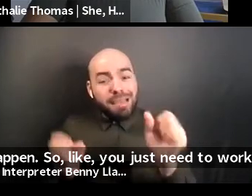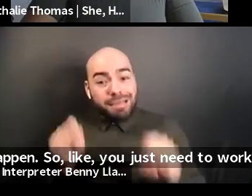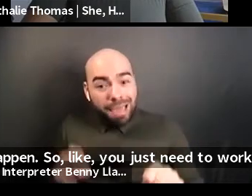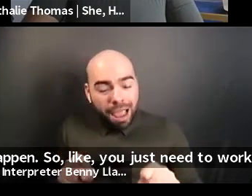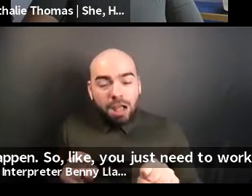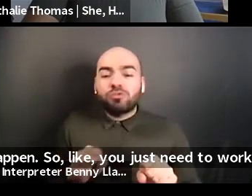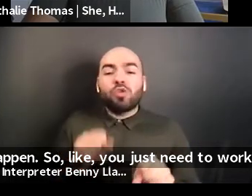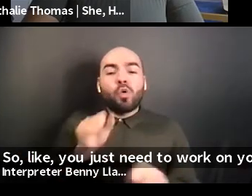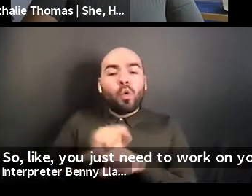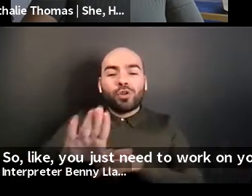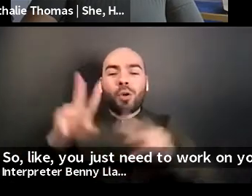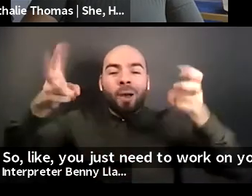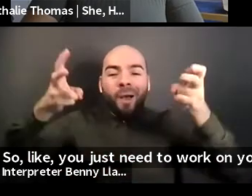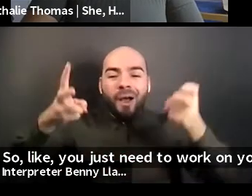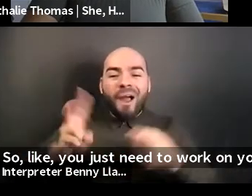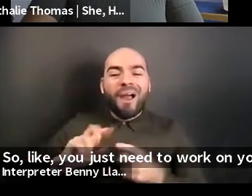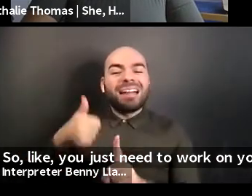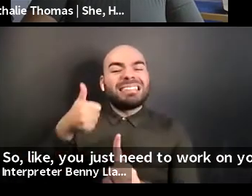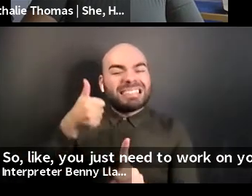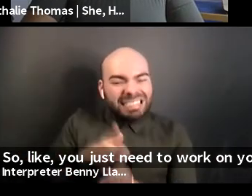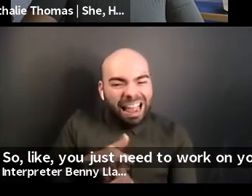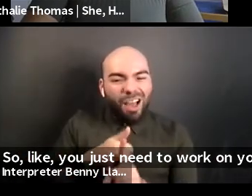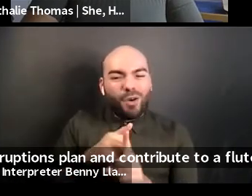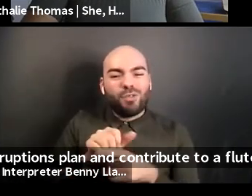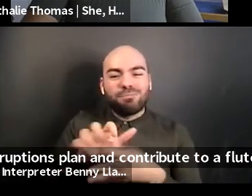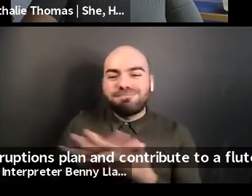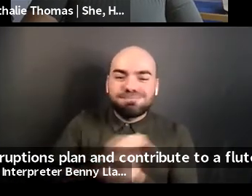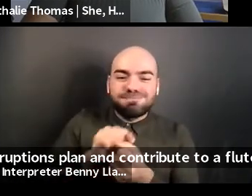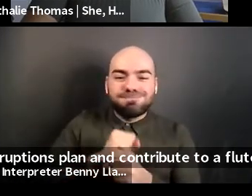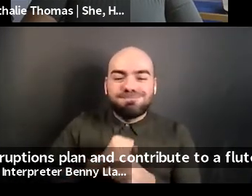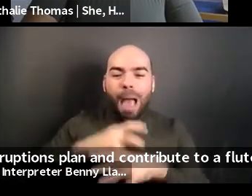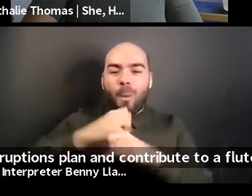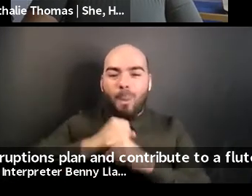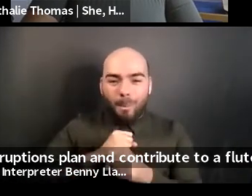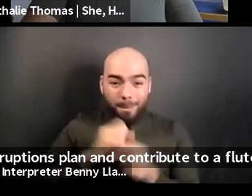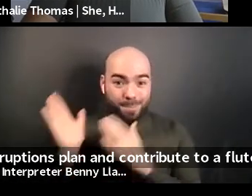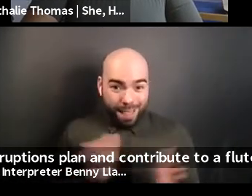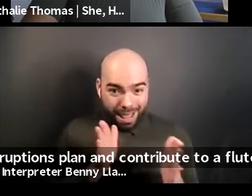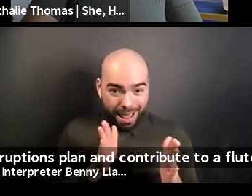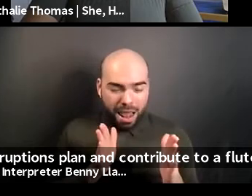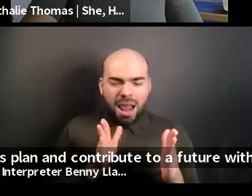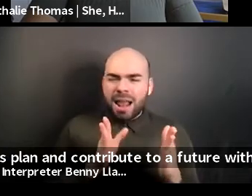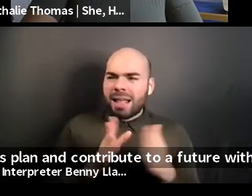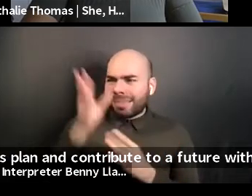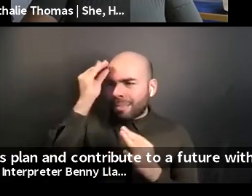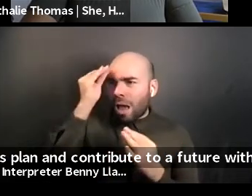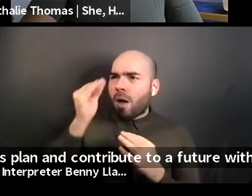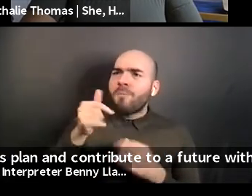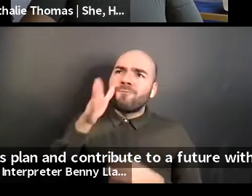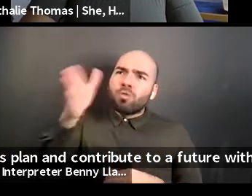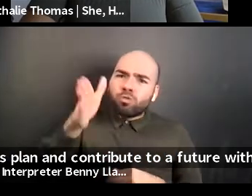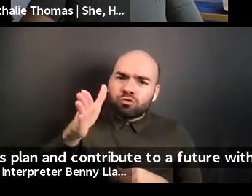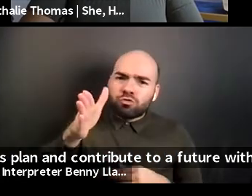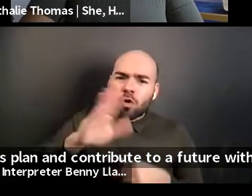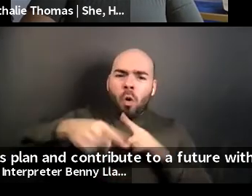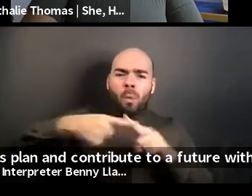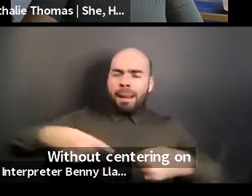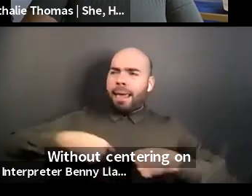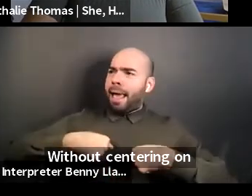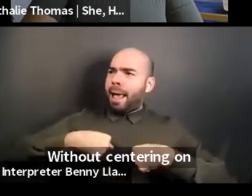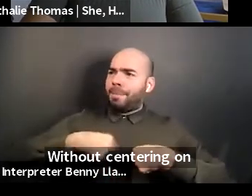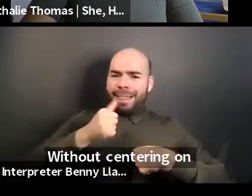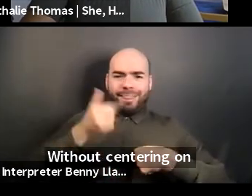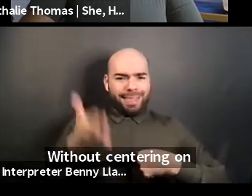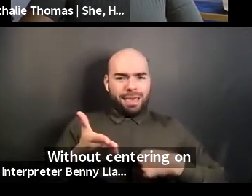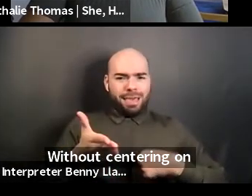plan and contribute to a future without you, without centering your own ego.